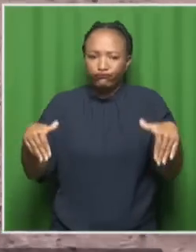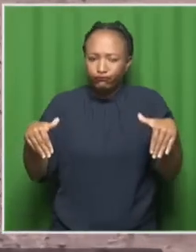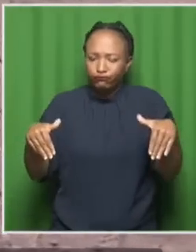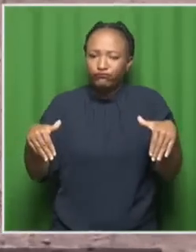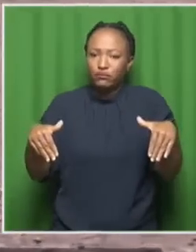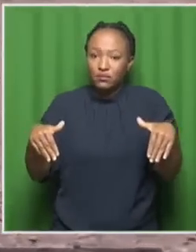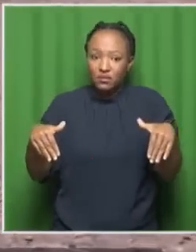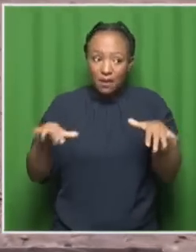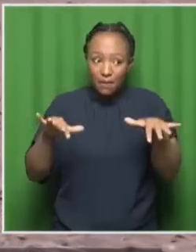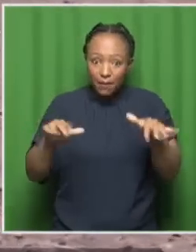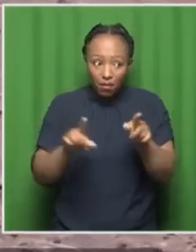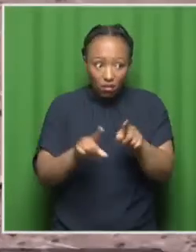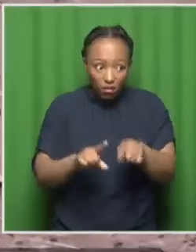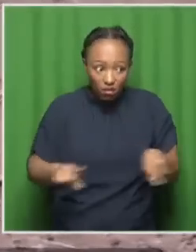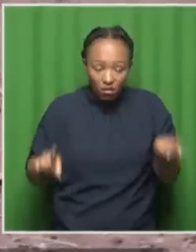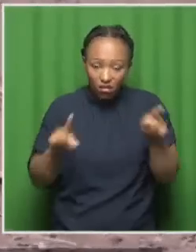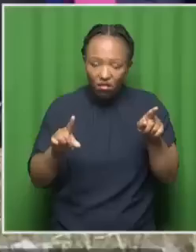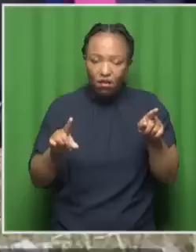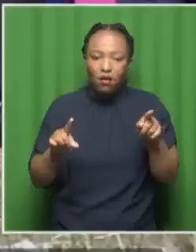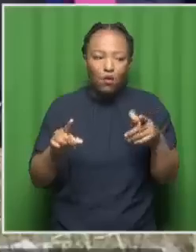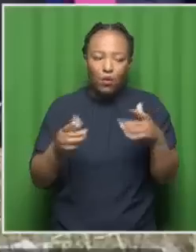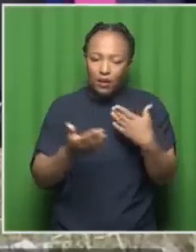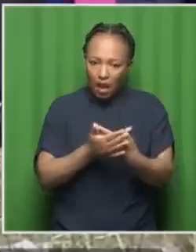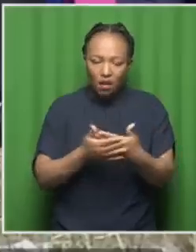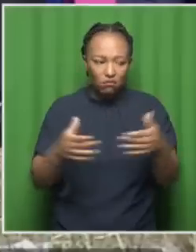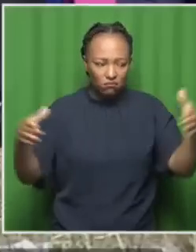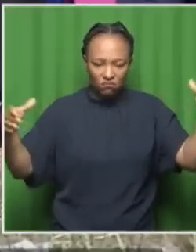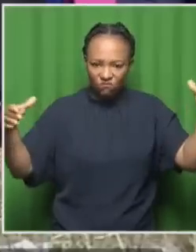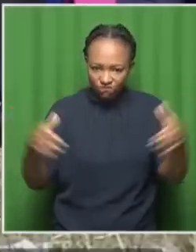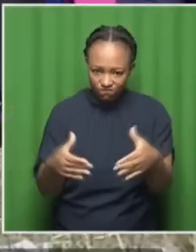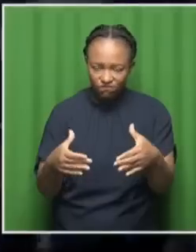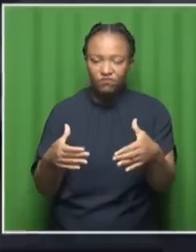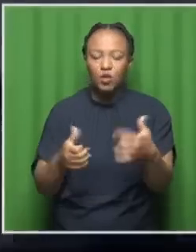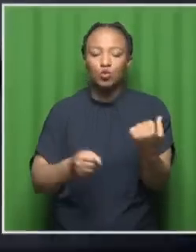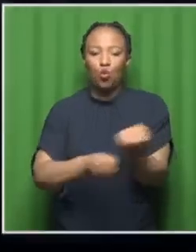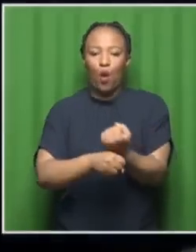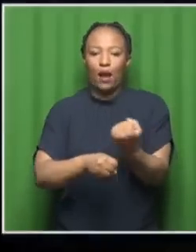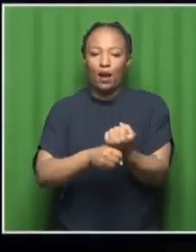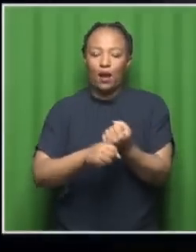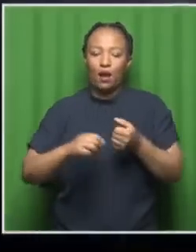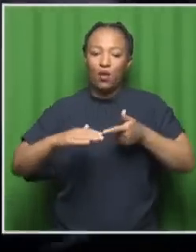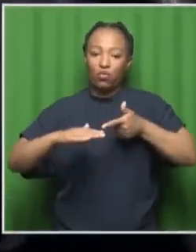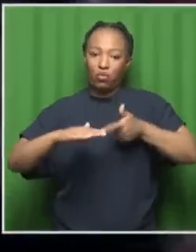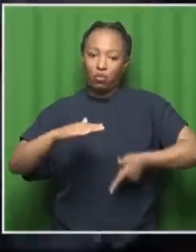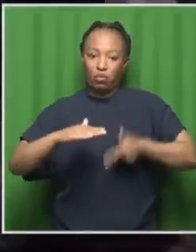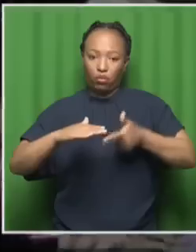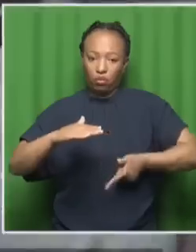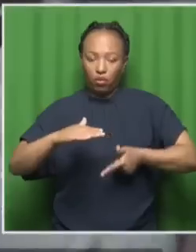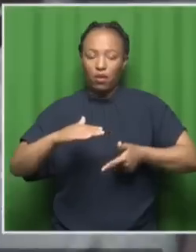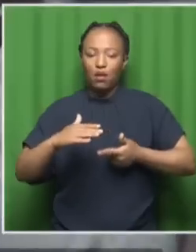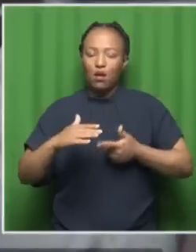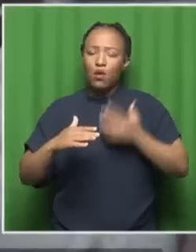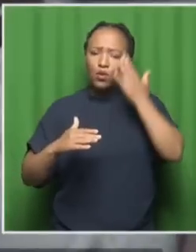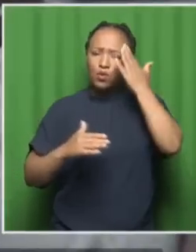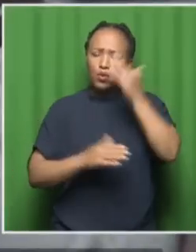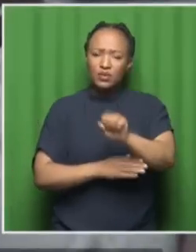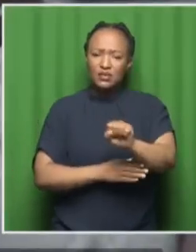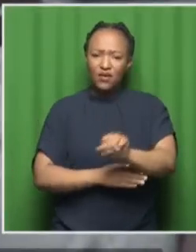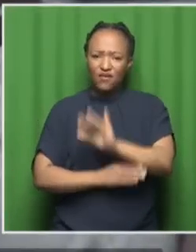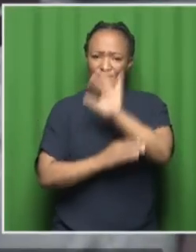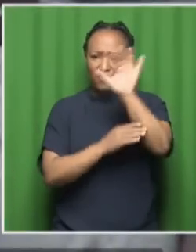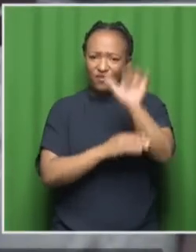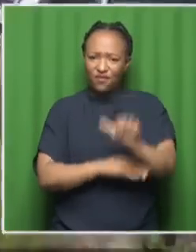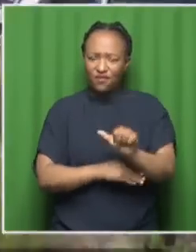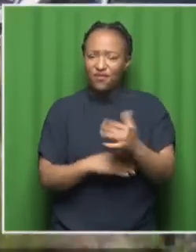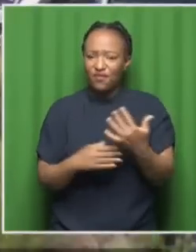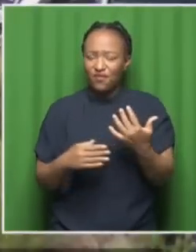incorporated into the sector, whereby we know that in South Africa we have a huge crisis, a triple